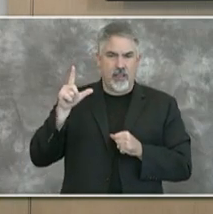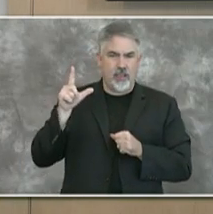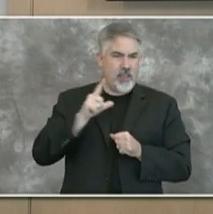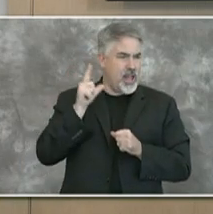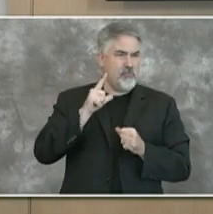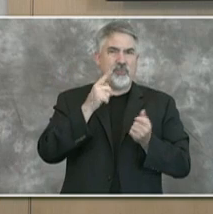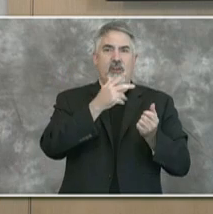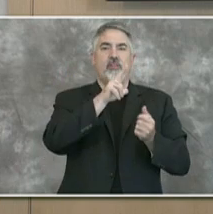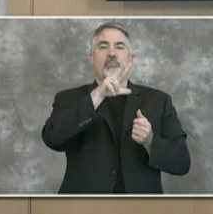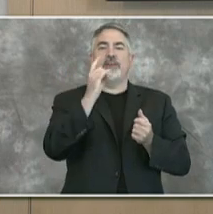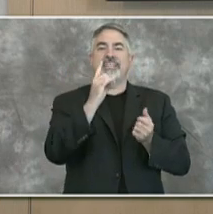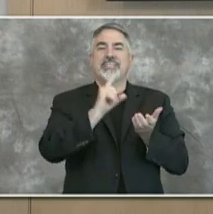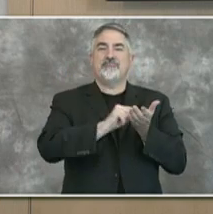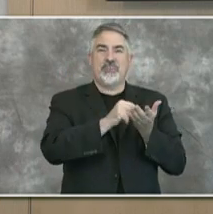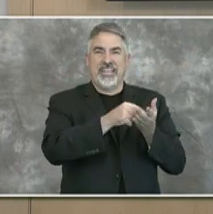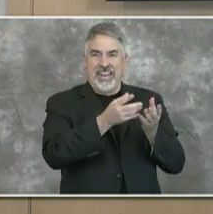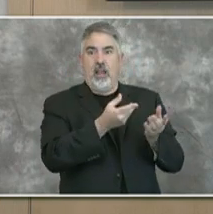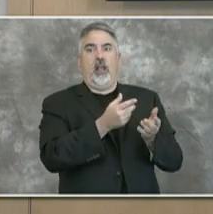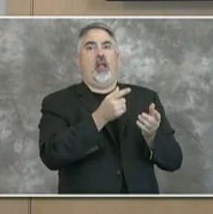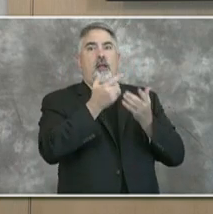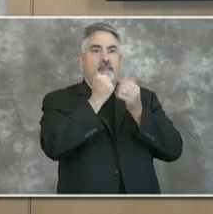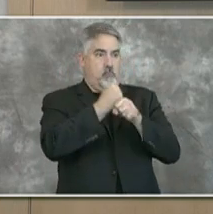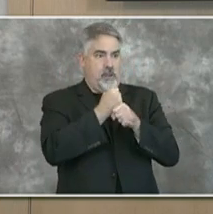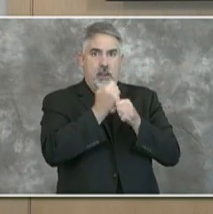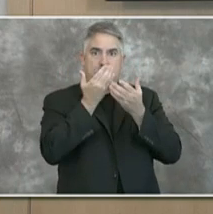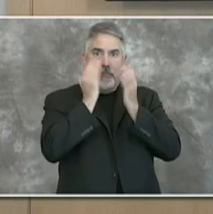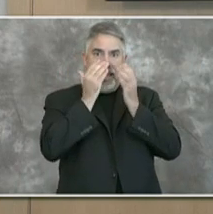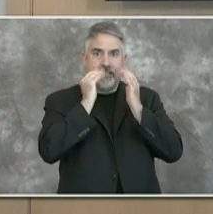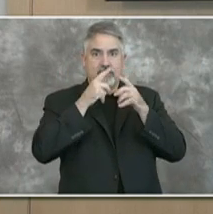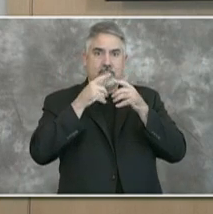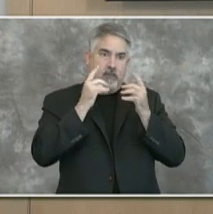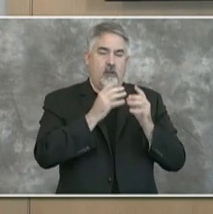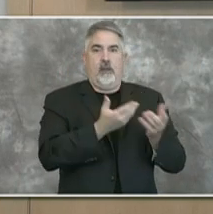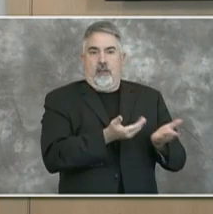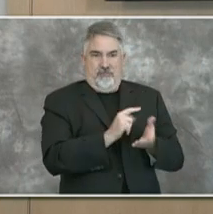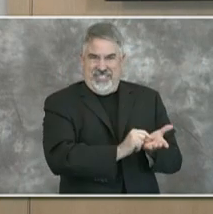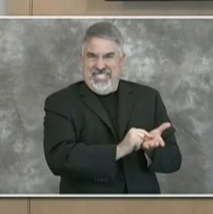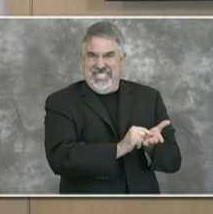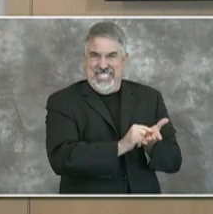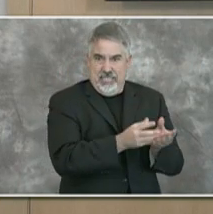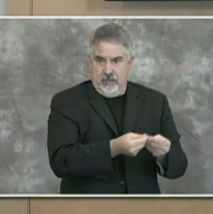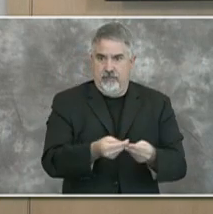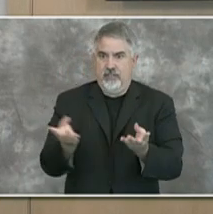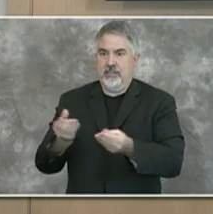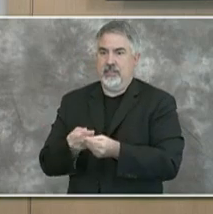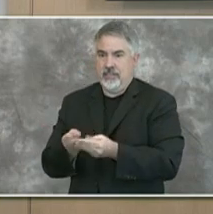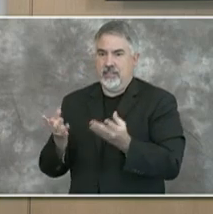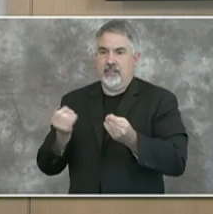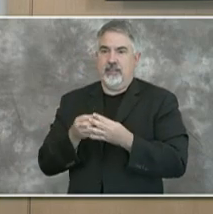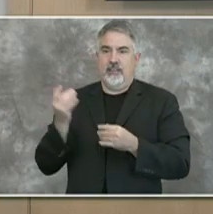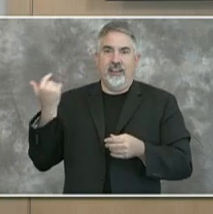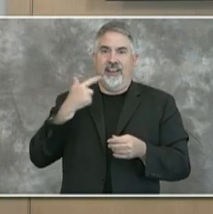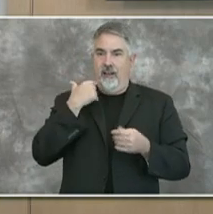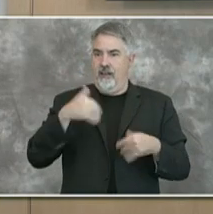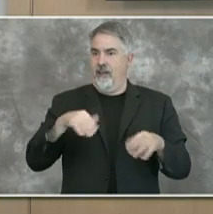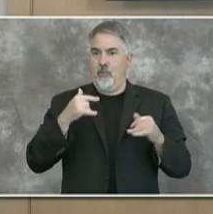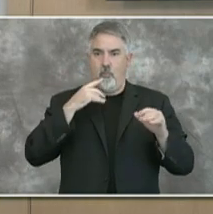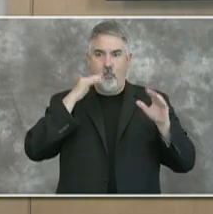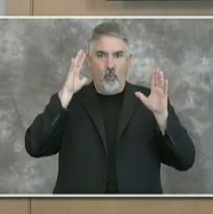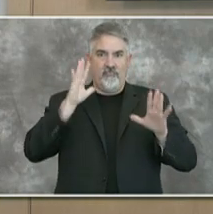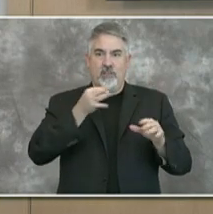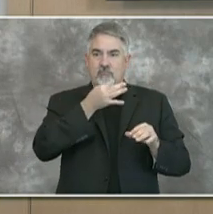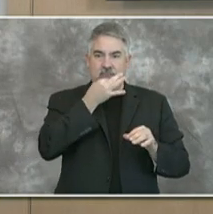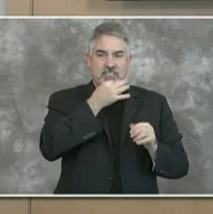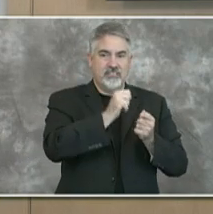making components for face shields, beer makers who are converting their brewing capacity into making hand sanitizer,